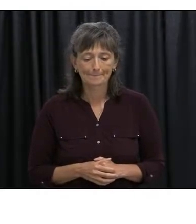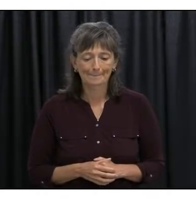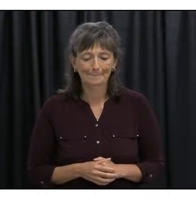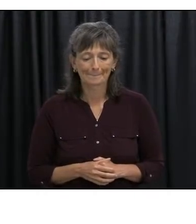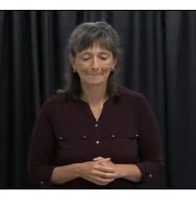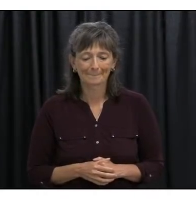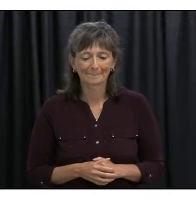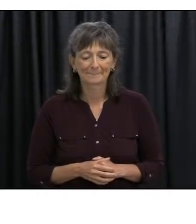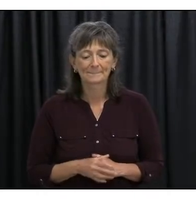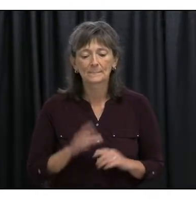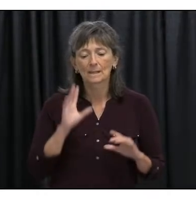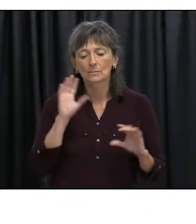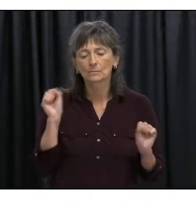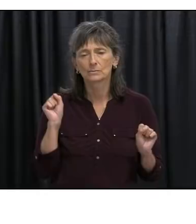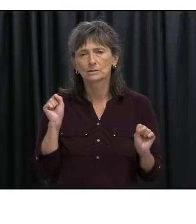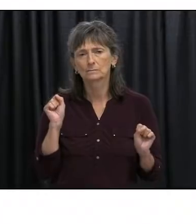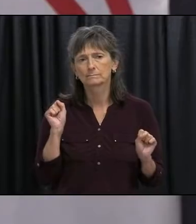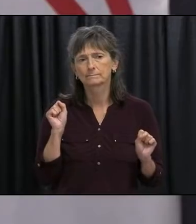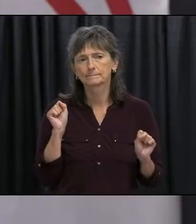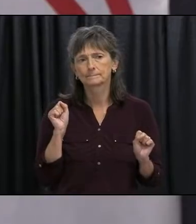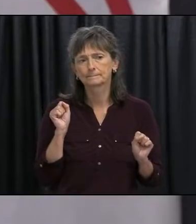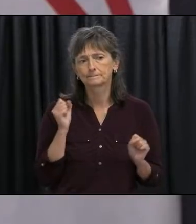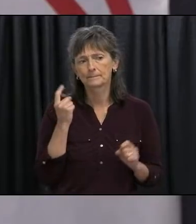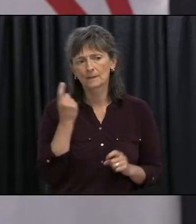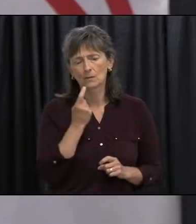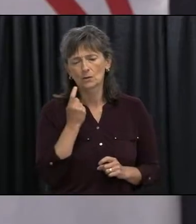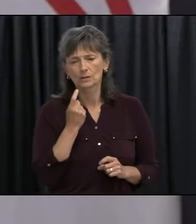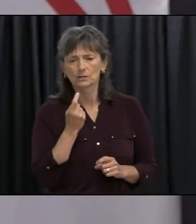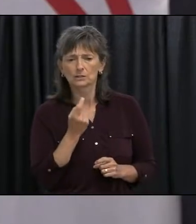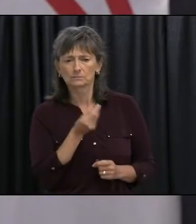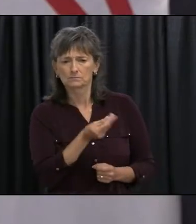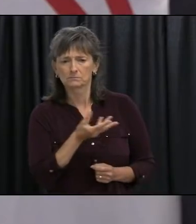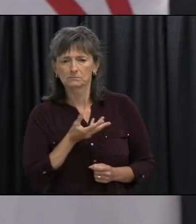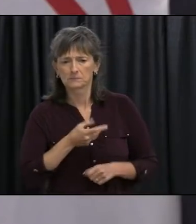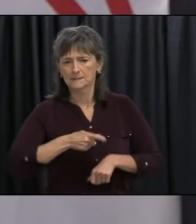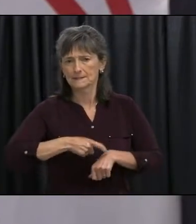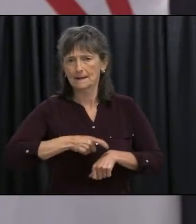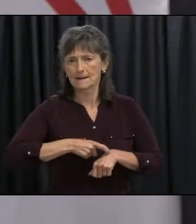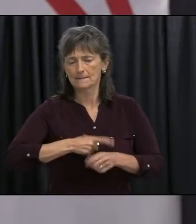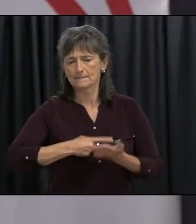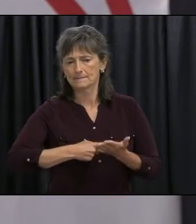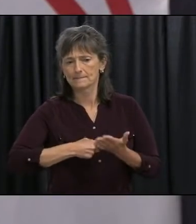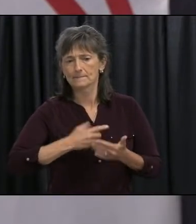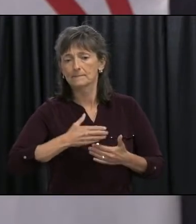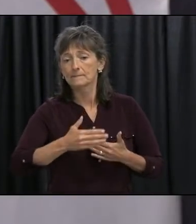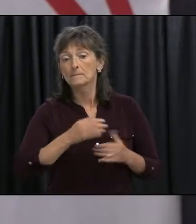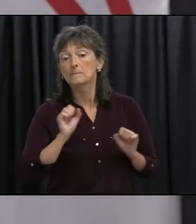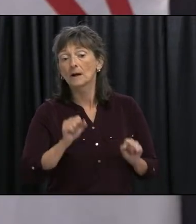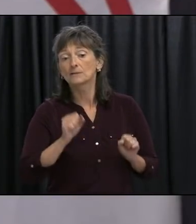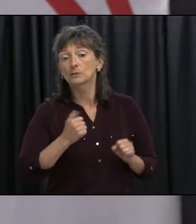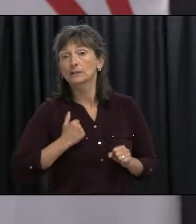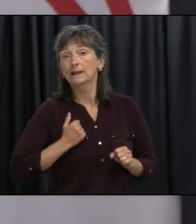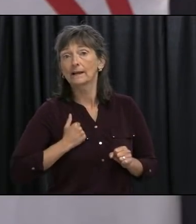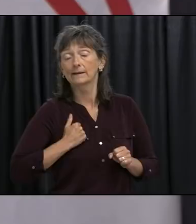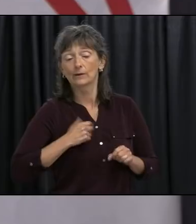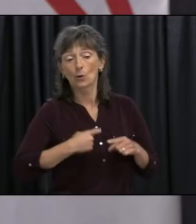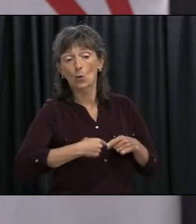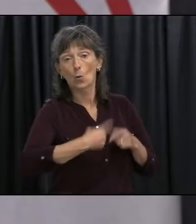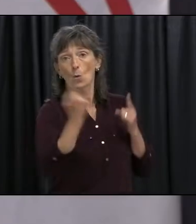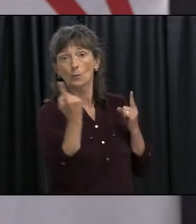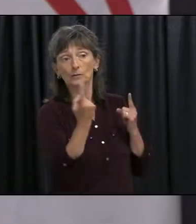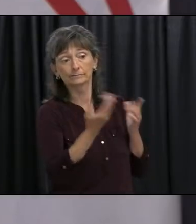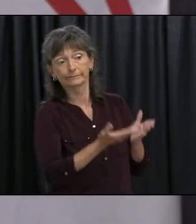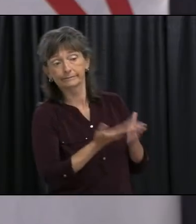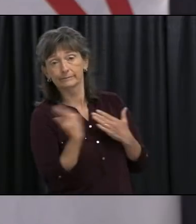Thank you. Premier, I'm wondering if you can give us an indication or a timeline when discussions might begin to happen in terms of a Canadian bubble. When we look at